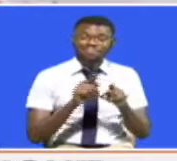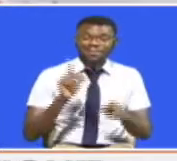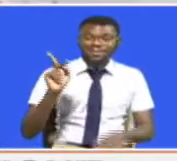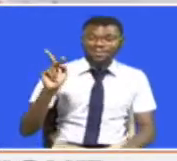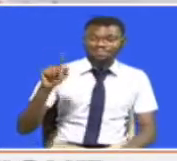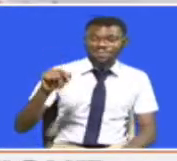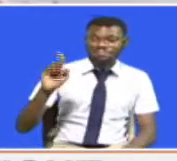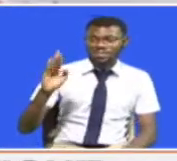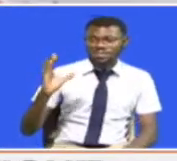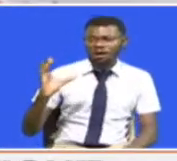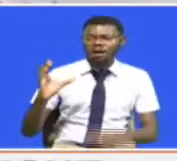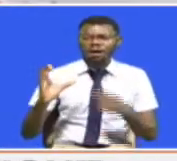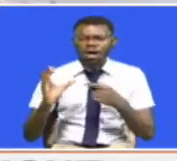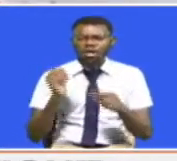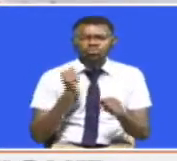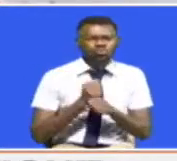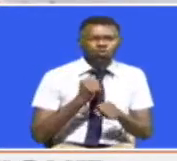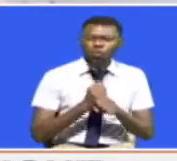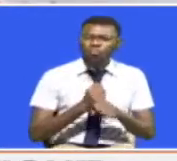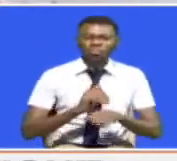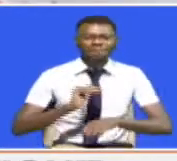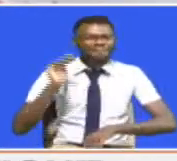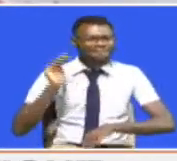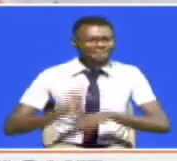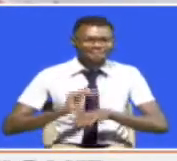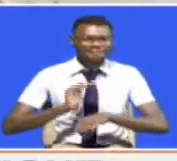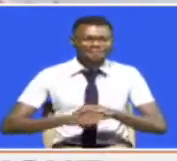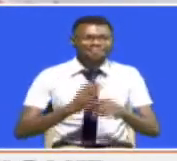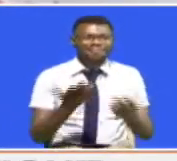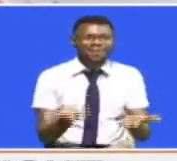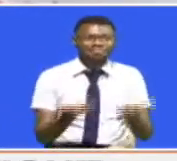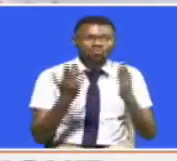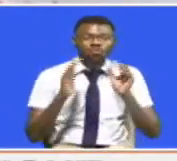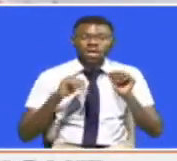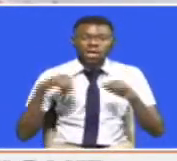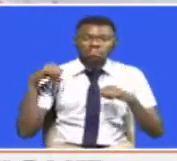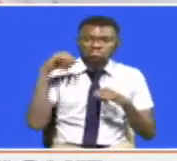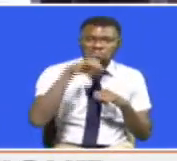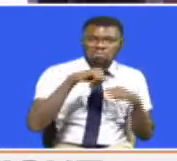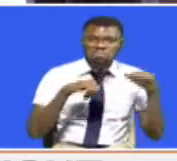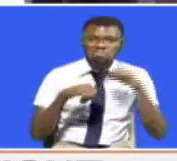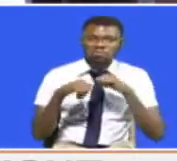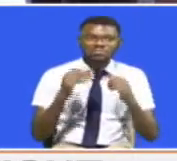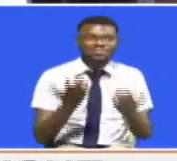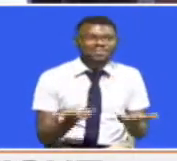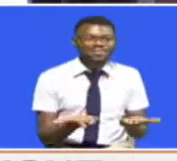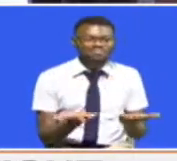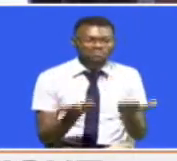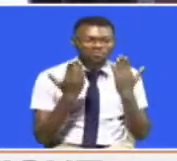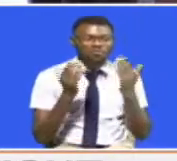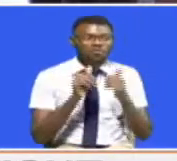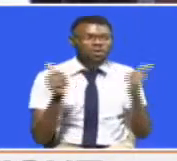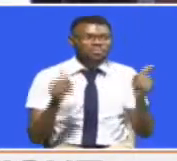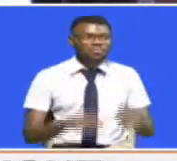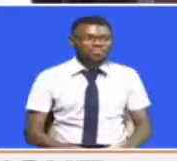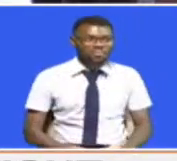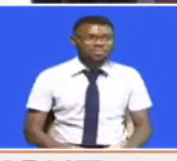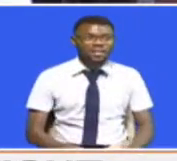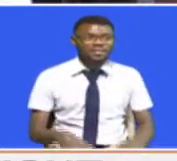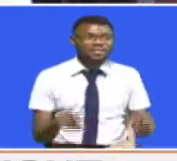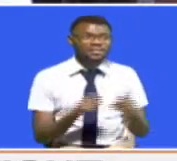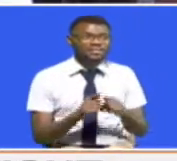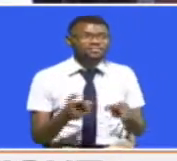kwa wanafanya kazi mzuri sana kwa boxing. Boxing imeinuka saa hizi. So we as Crimson